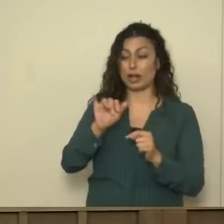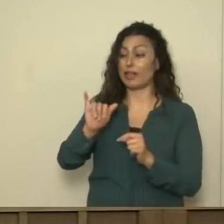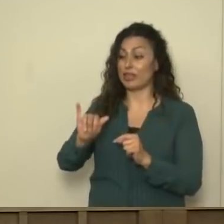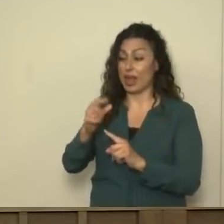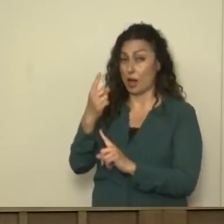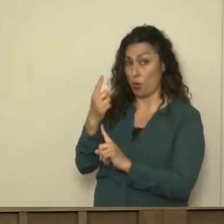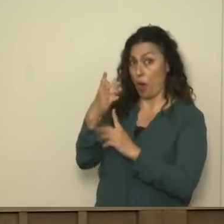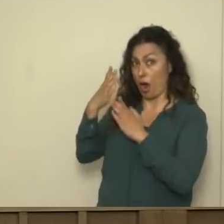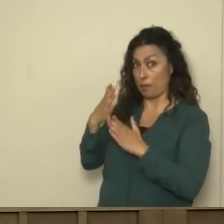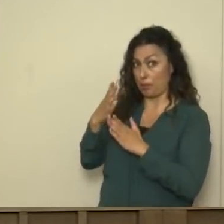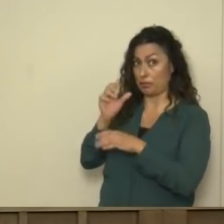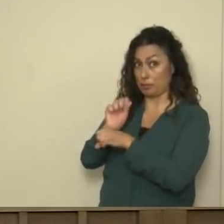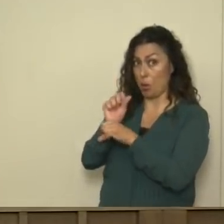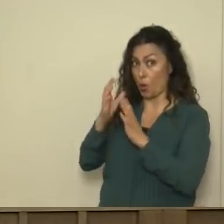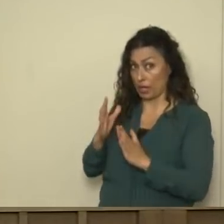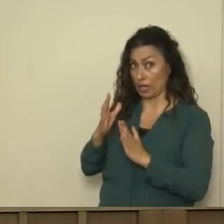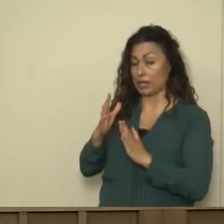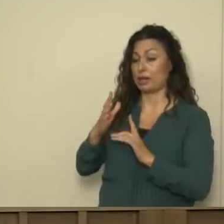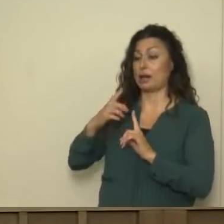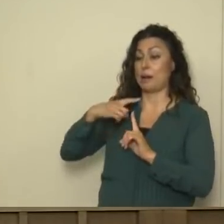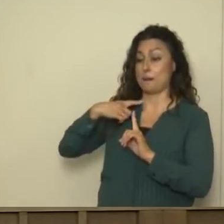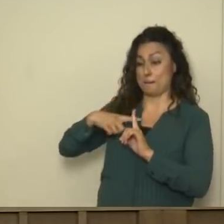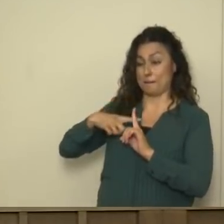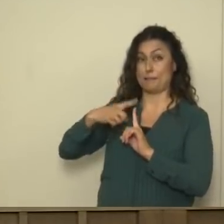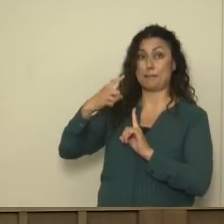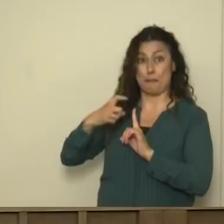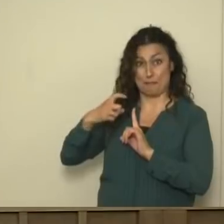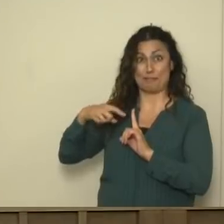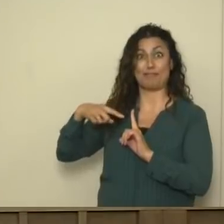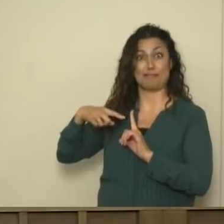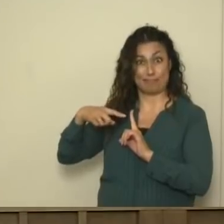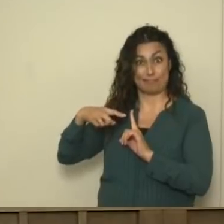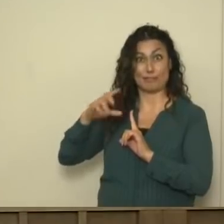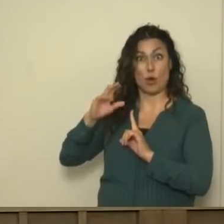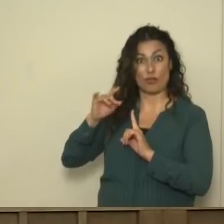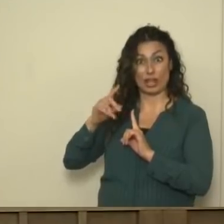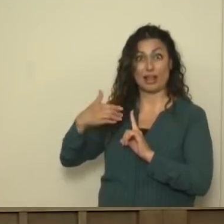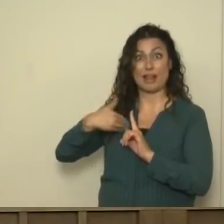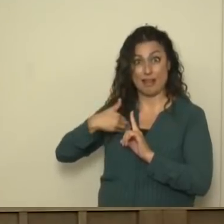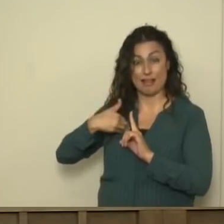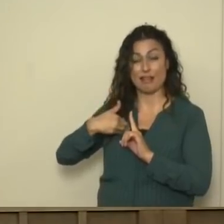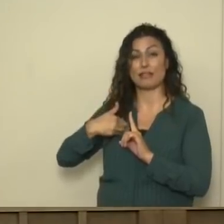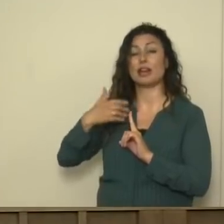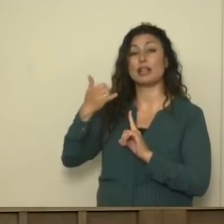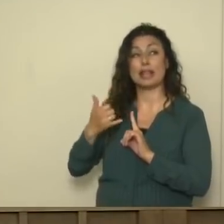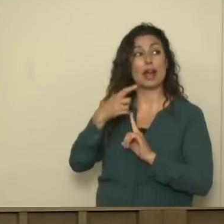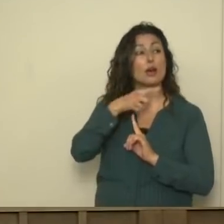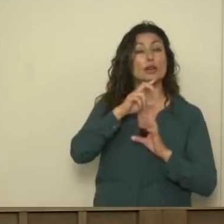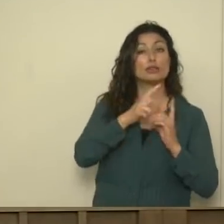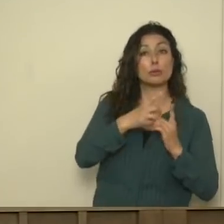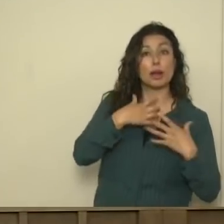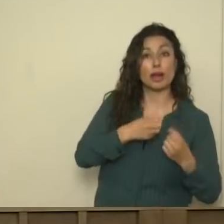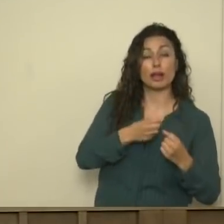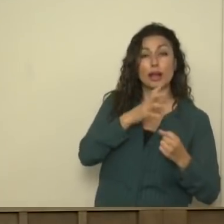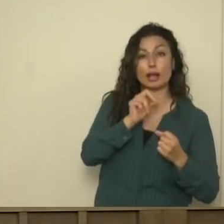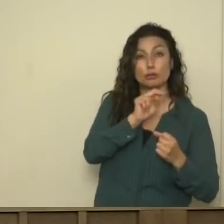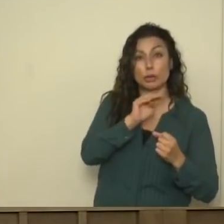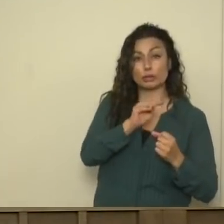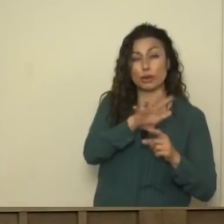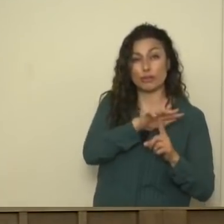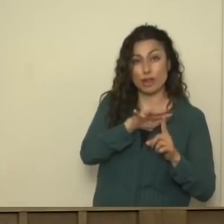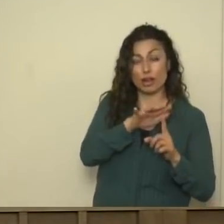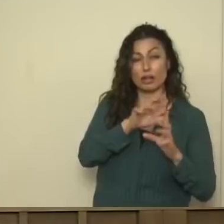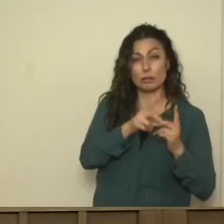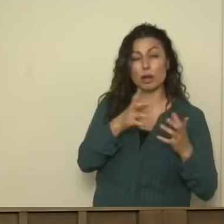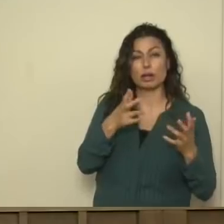tests positive for COVID. And when that occurs, the Department of Health, as well as the New Mexico Environment Department, we